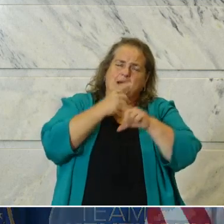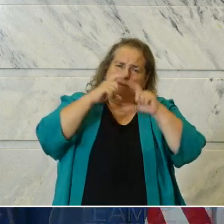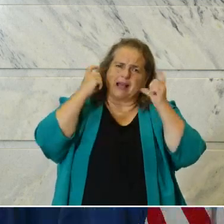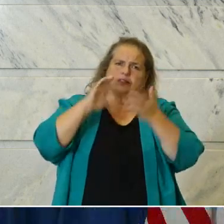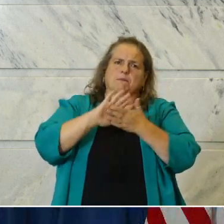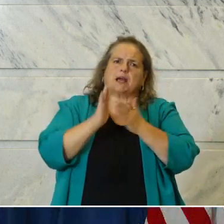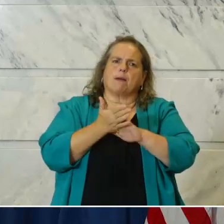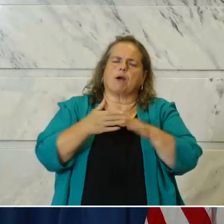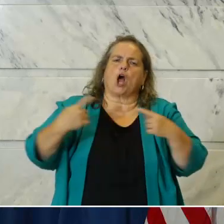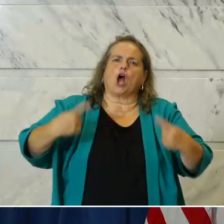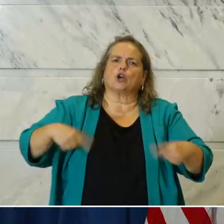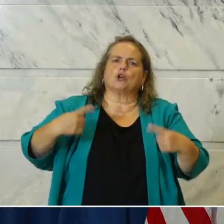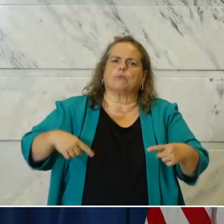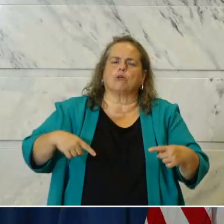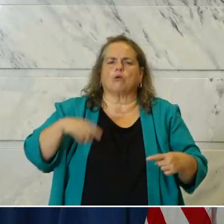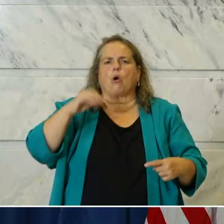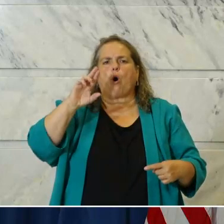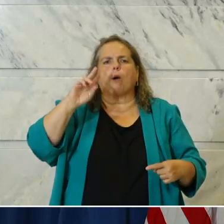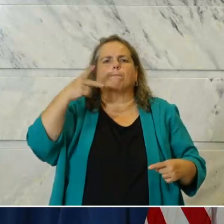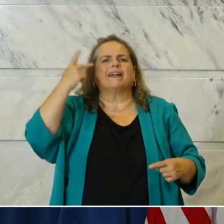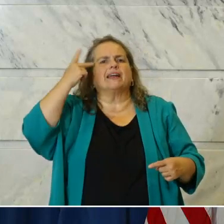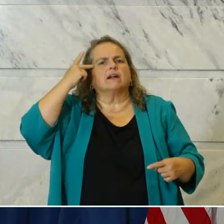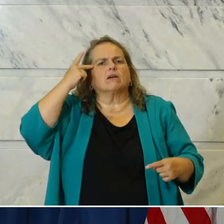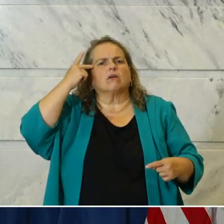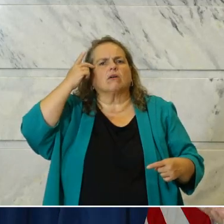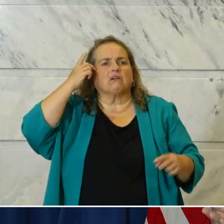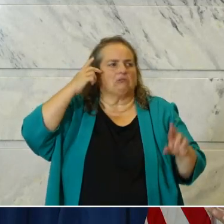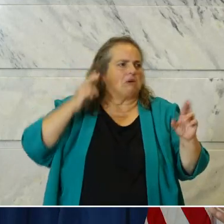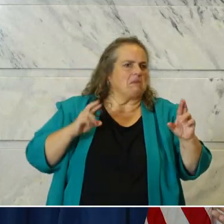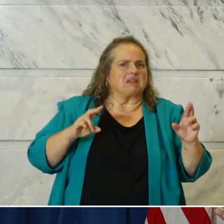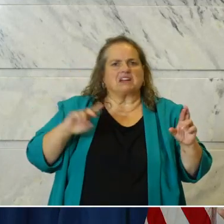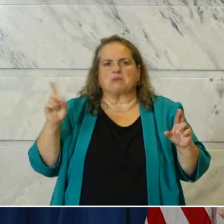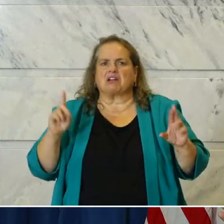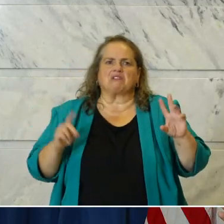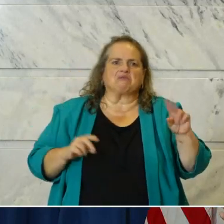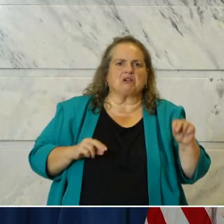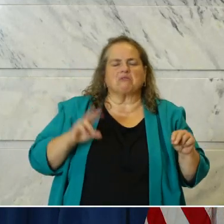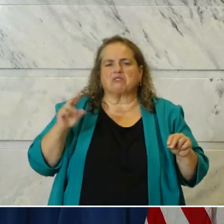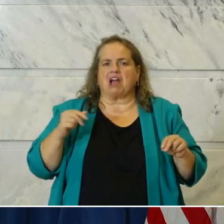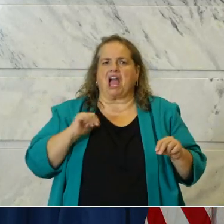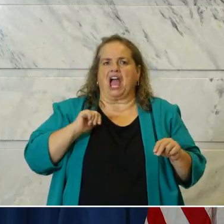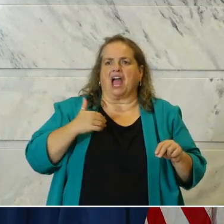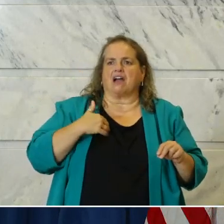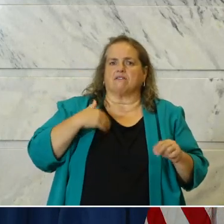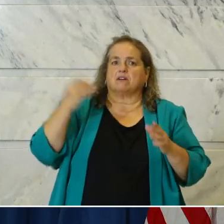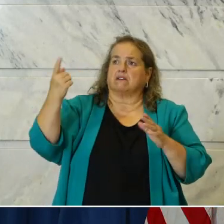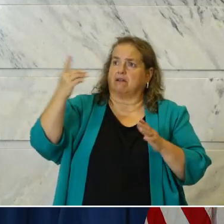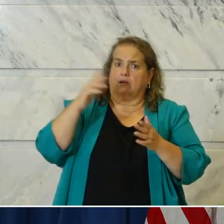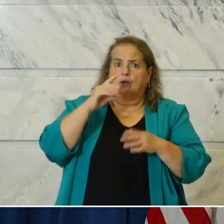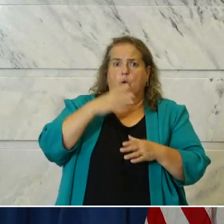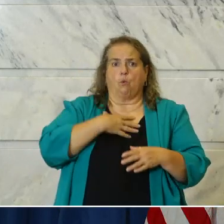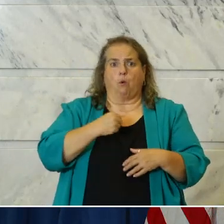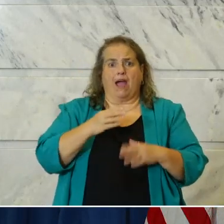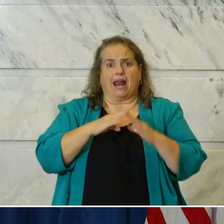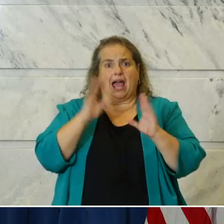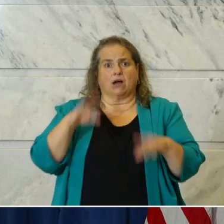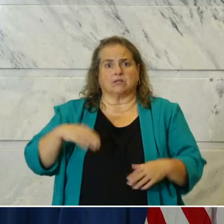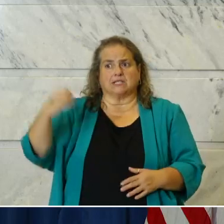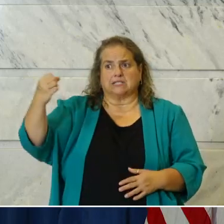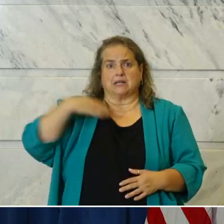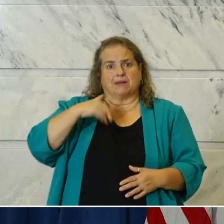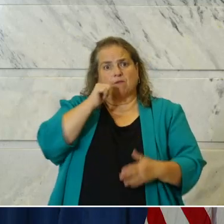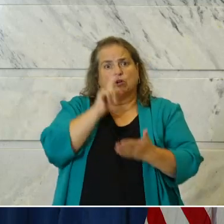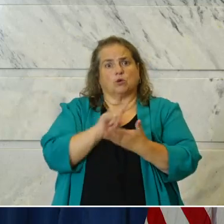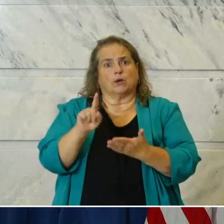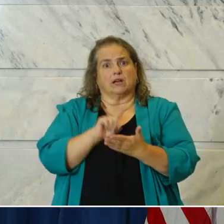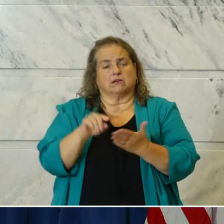people say it's become political. I've got a document from the White House saying that we ought to have a mask mandate. They send it to me every week.